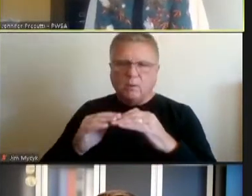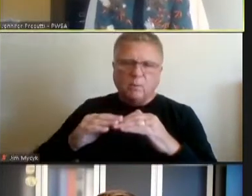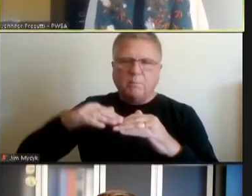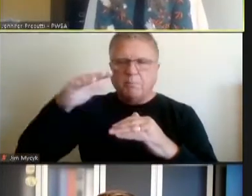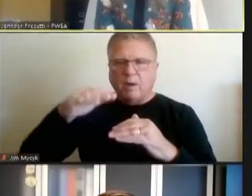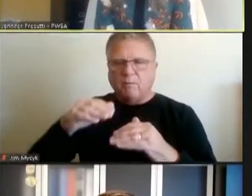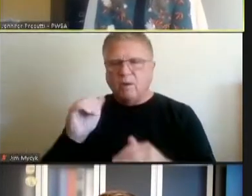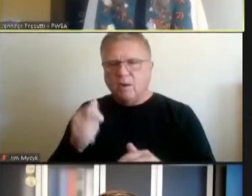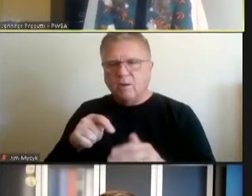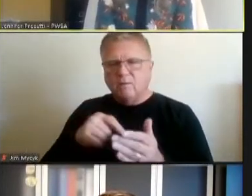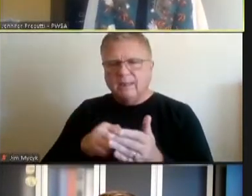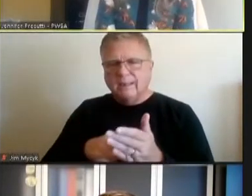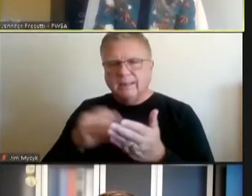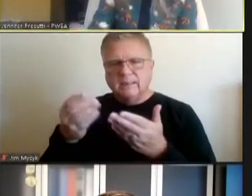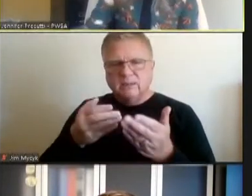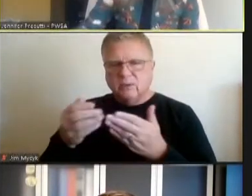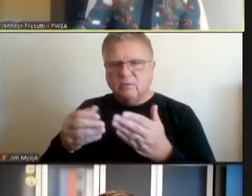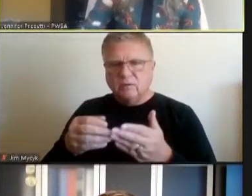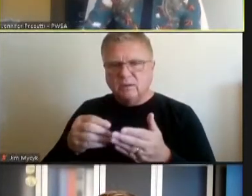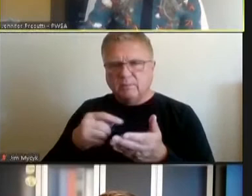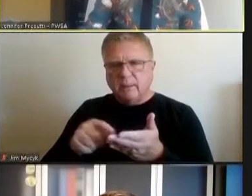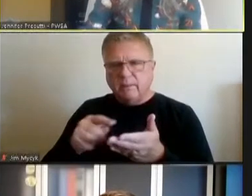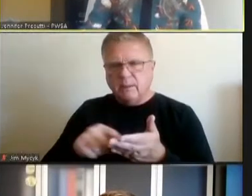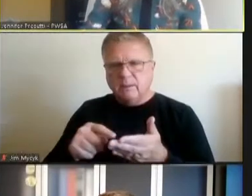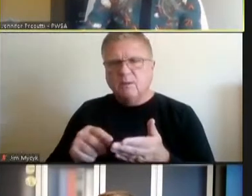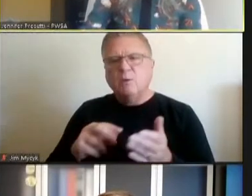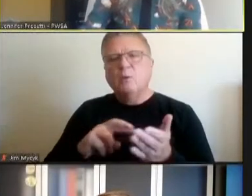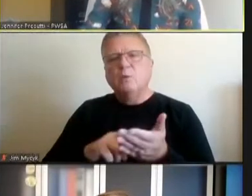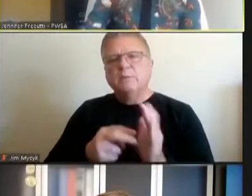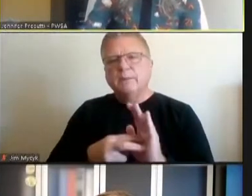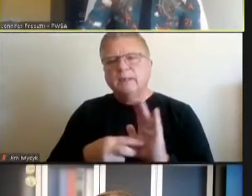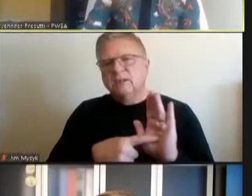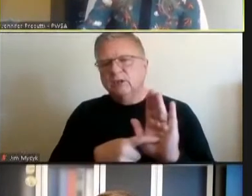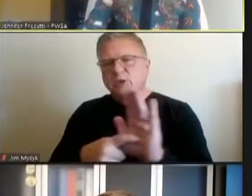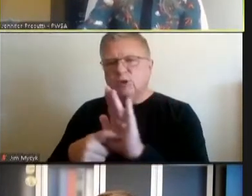which is an indicator of our financial health.